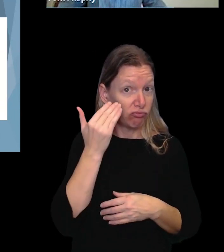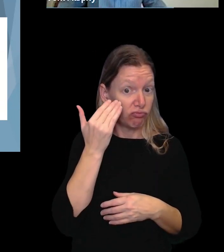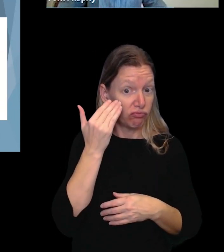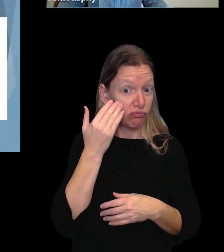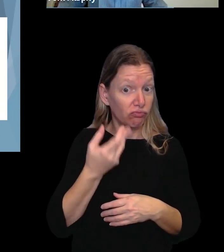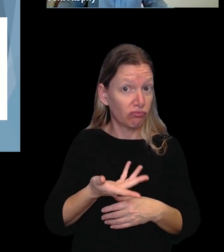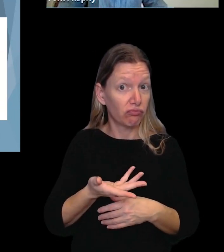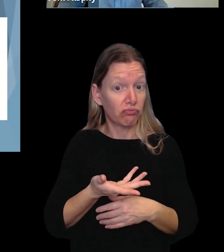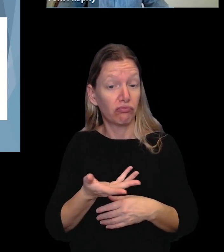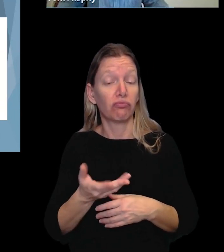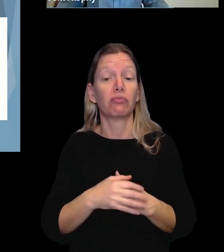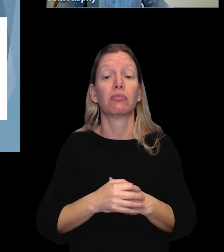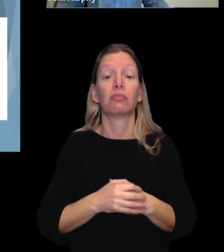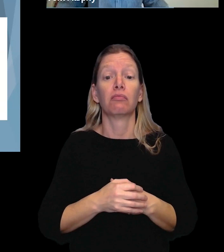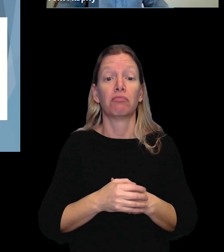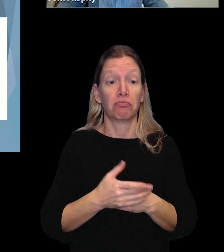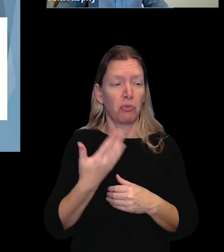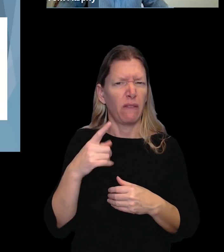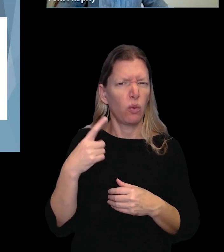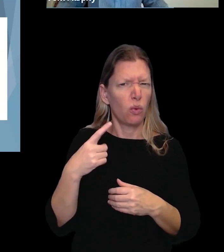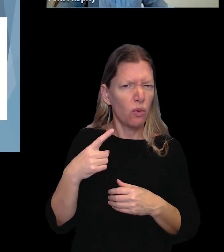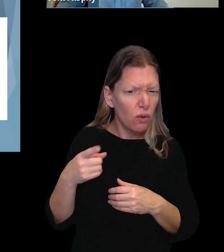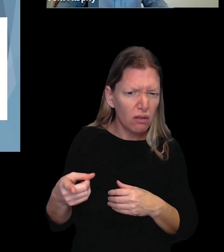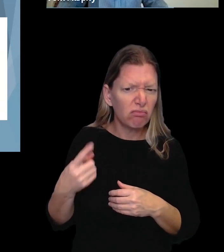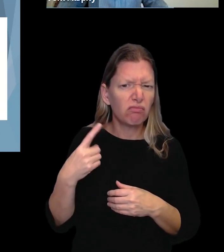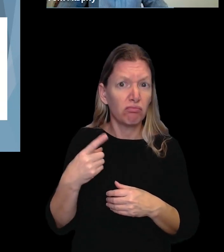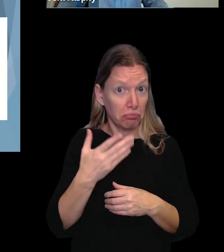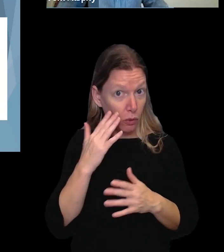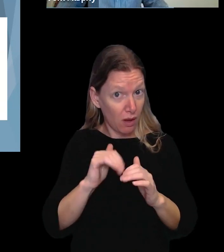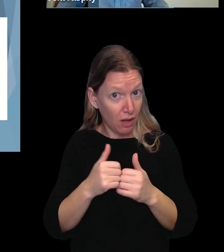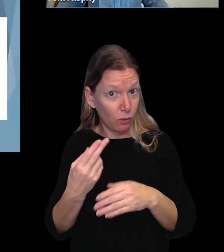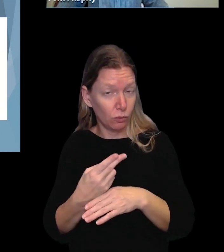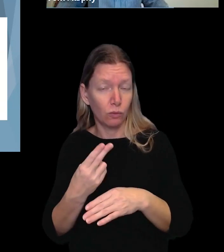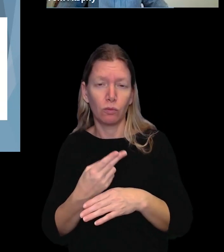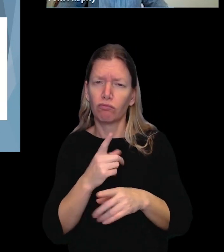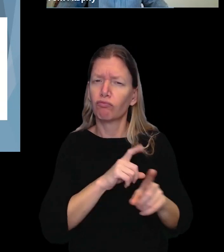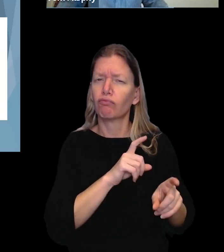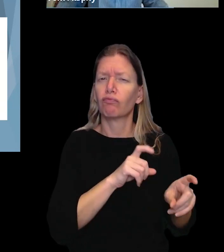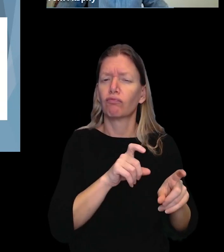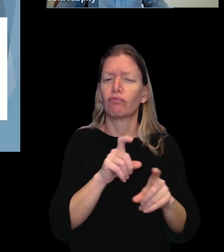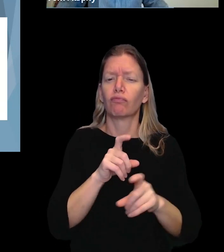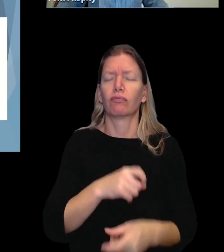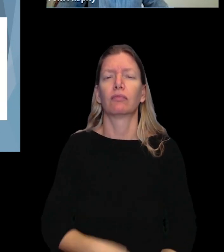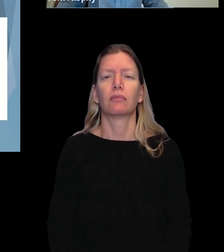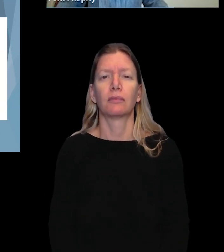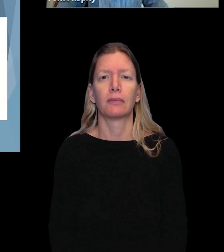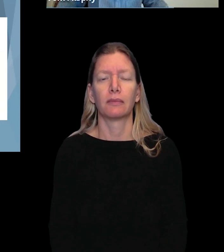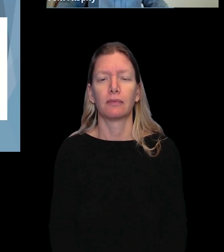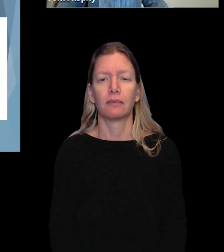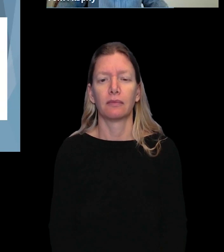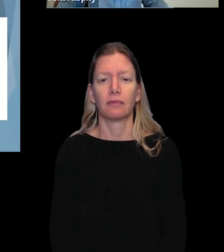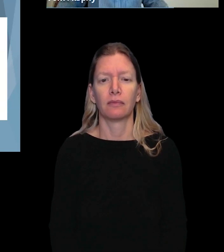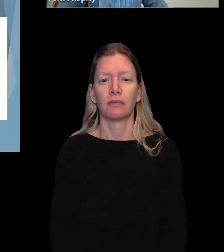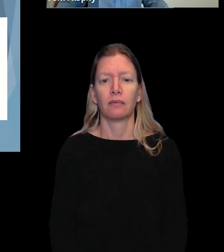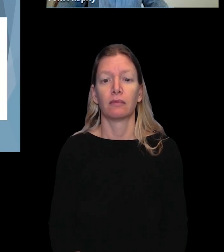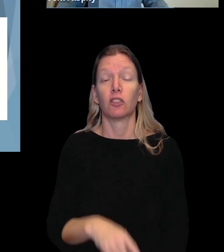understand what the AutoMark voting machine is, what it's there for, and that they know